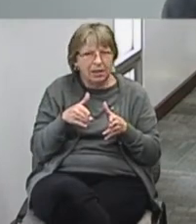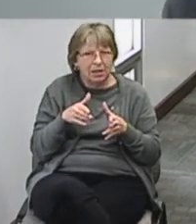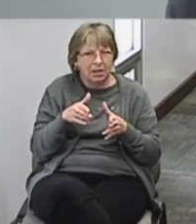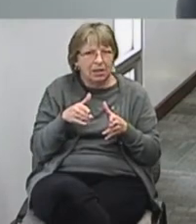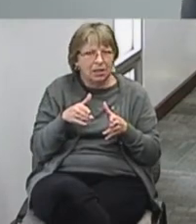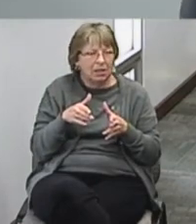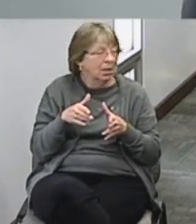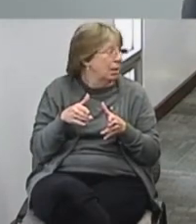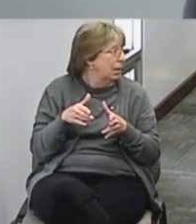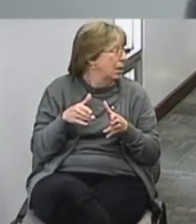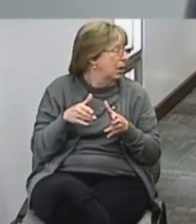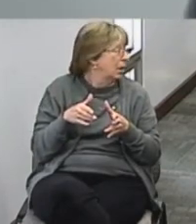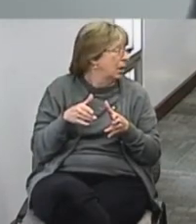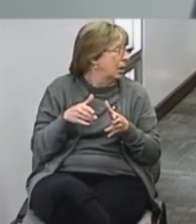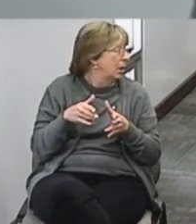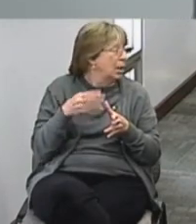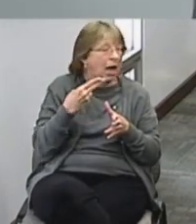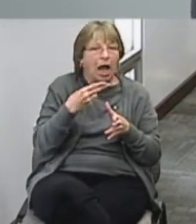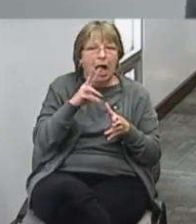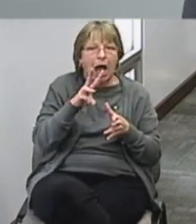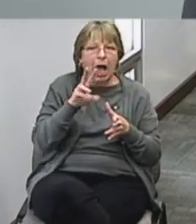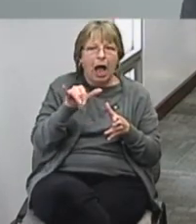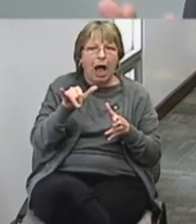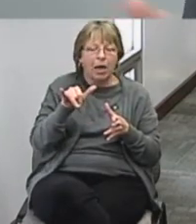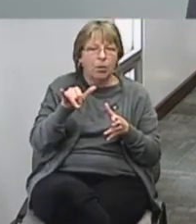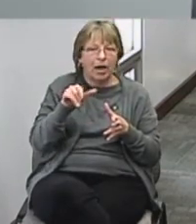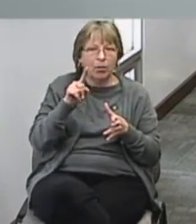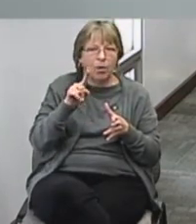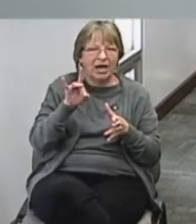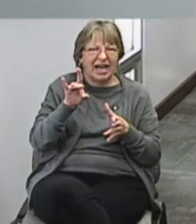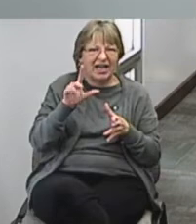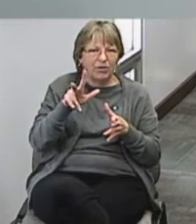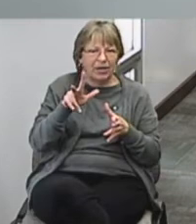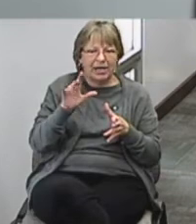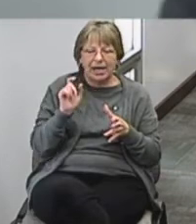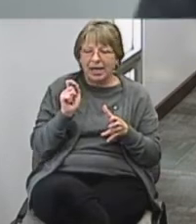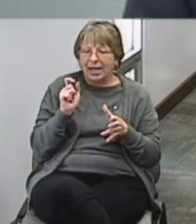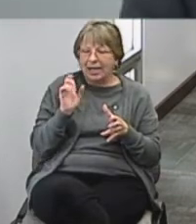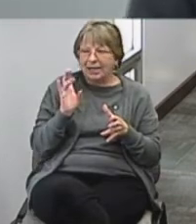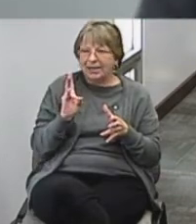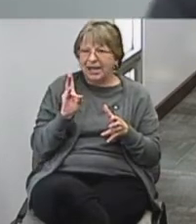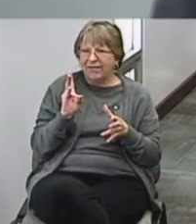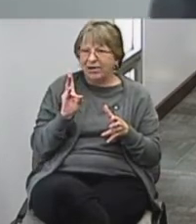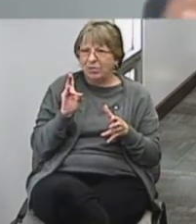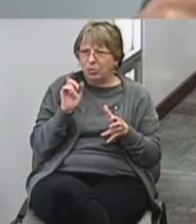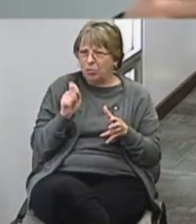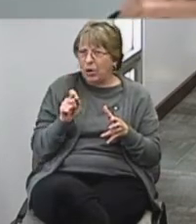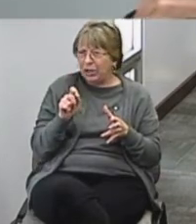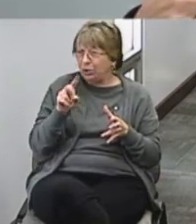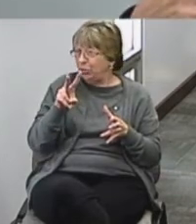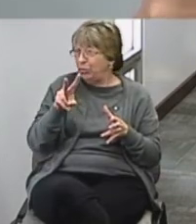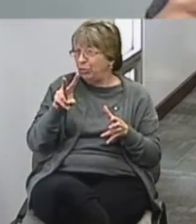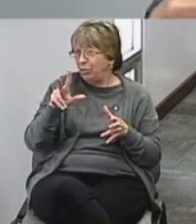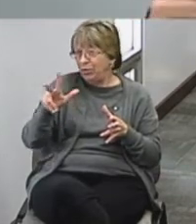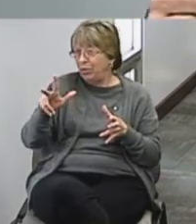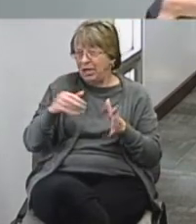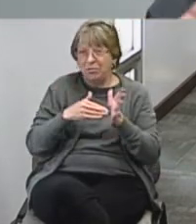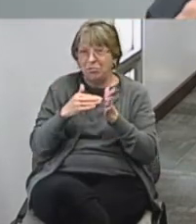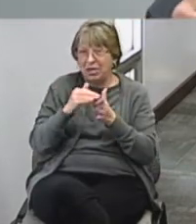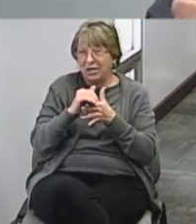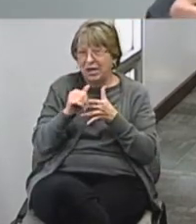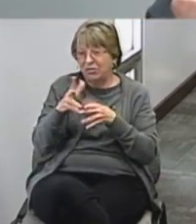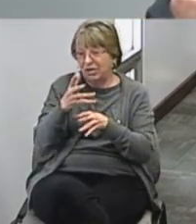yeah. It was Highway 183. yeah, it was Vine. a $7.2 million, $3 million project, and they received $6